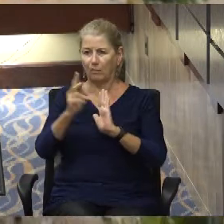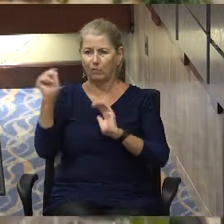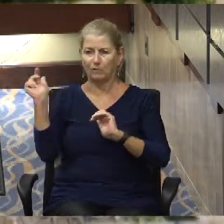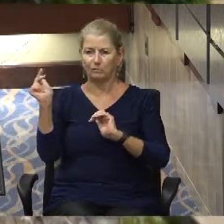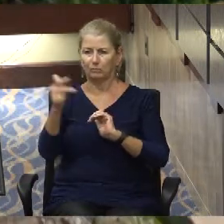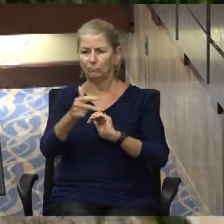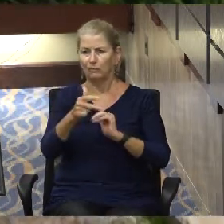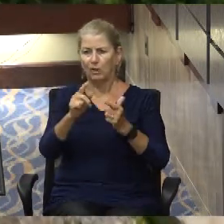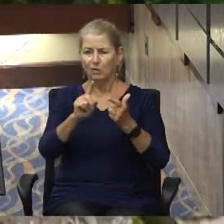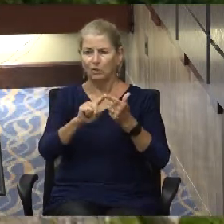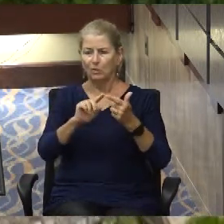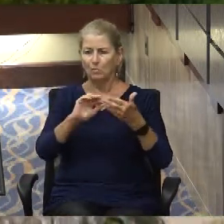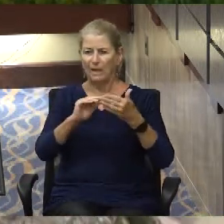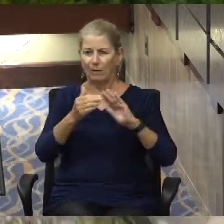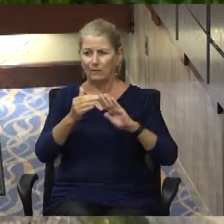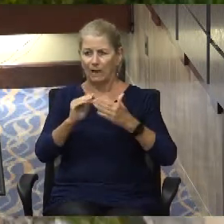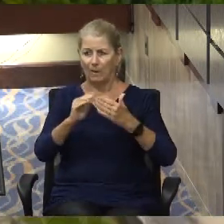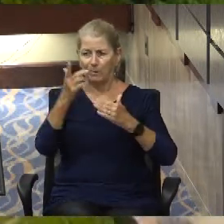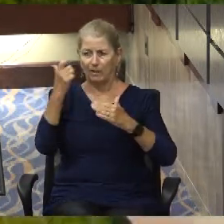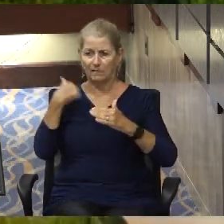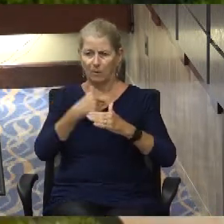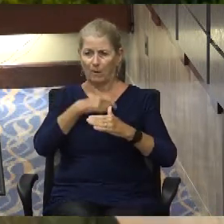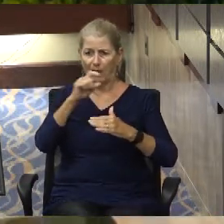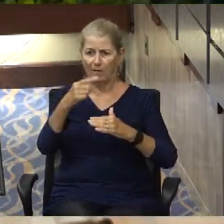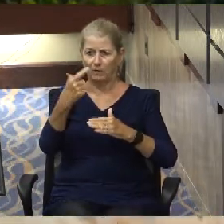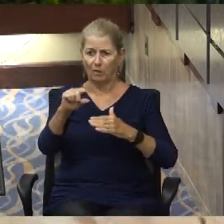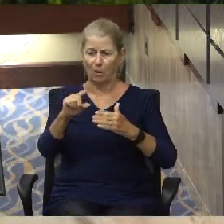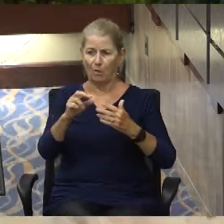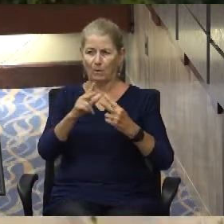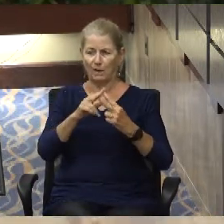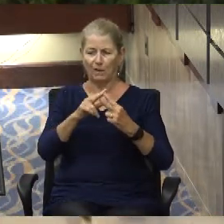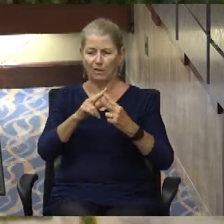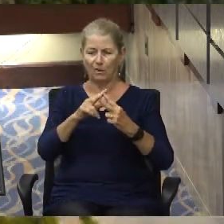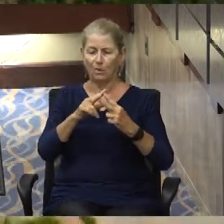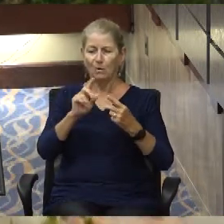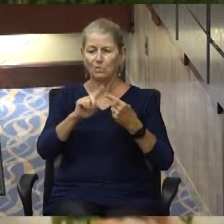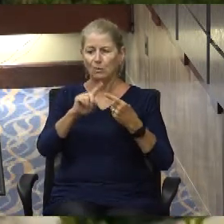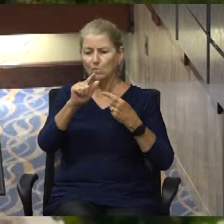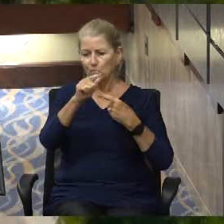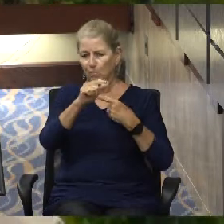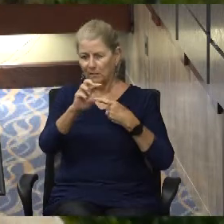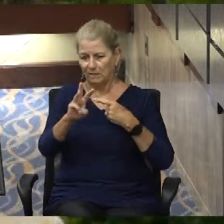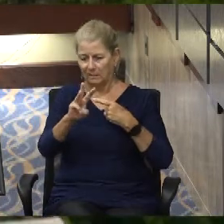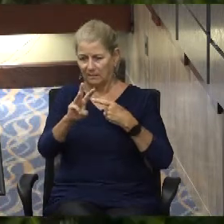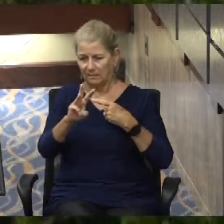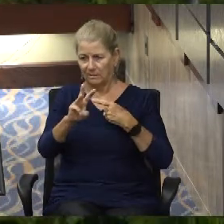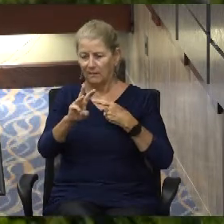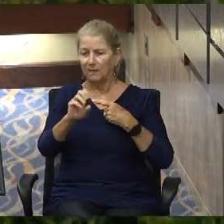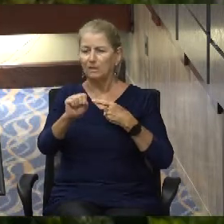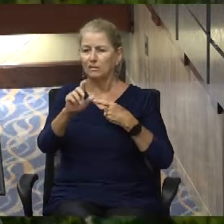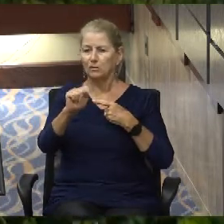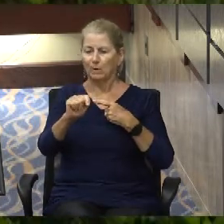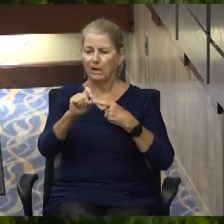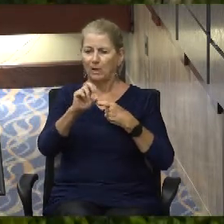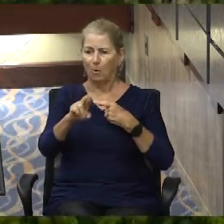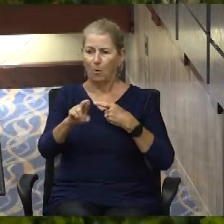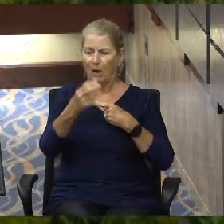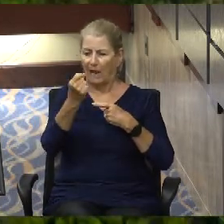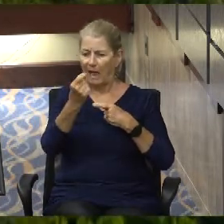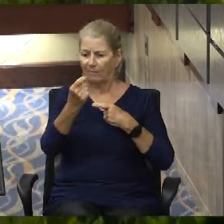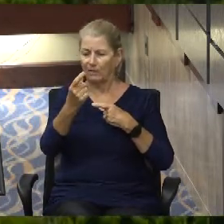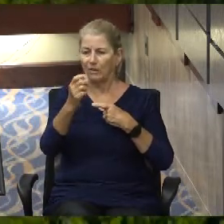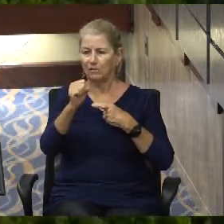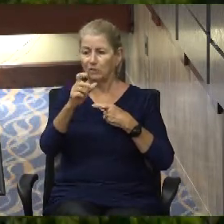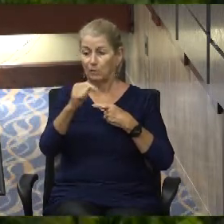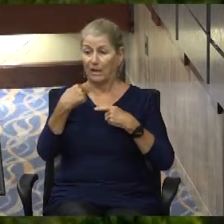downtown. Because we have to go down either to 26th Street and go over the railroad, or go down 11th Street, which I